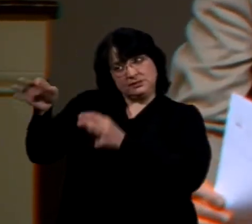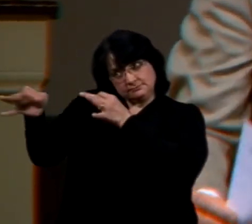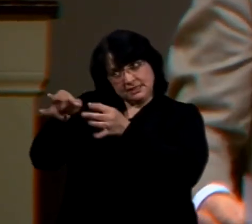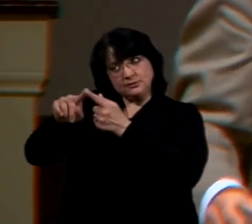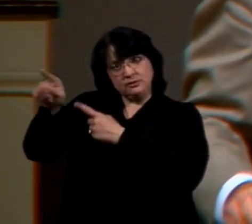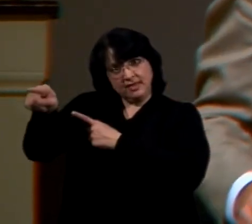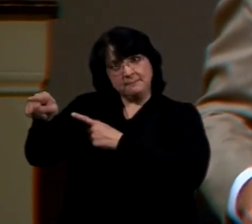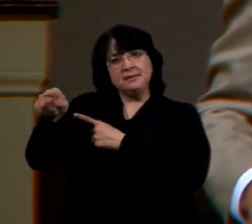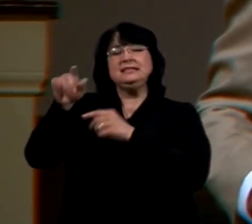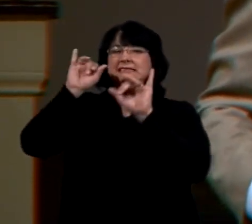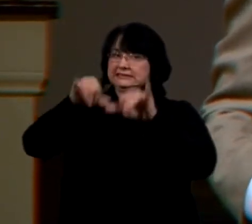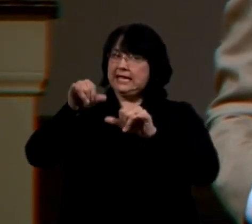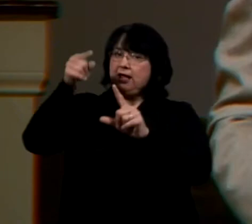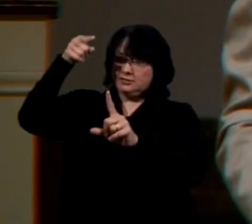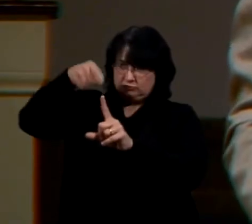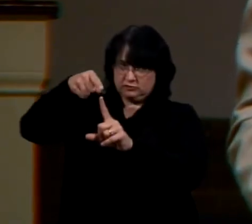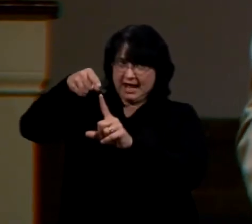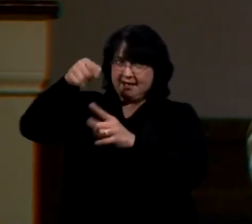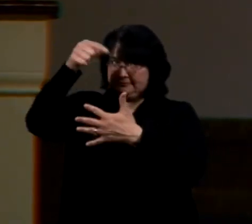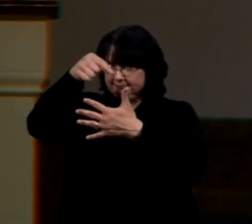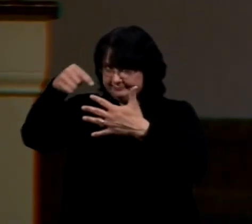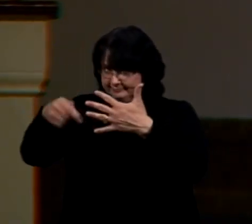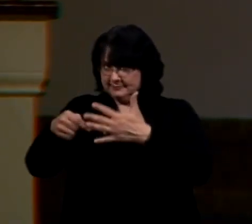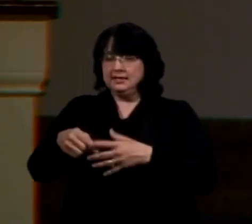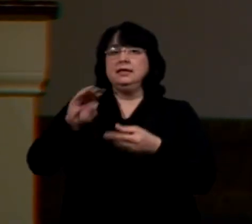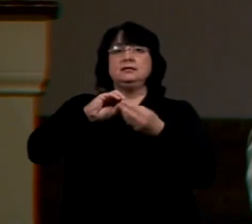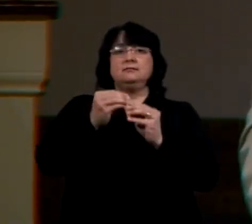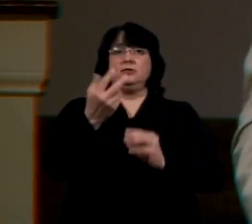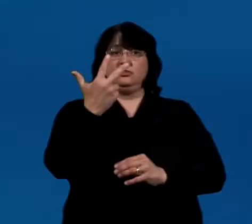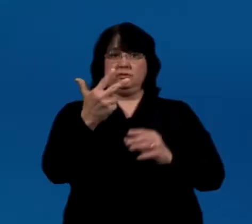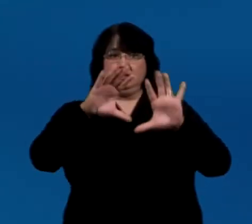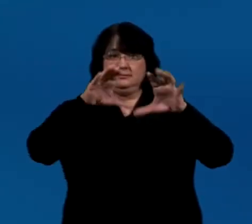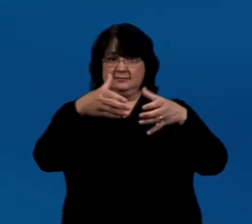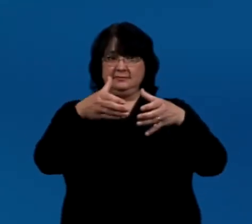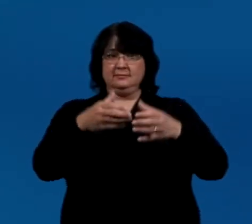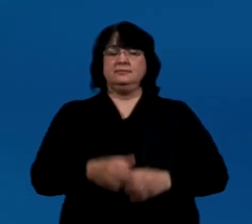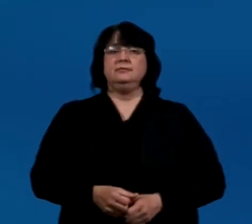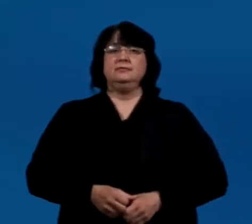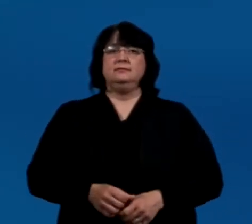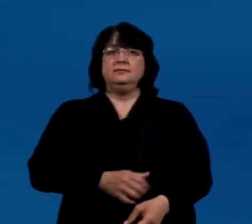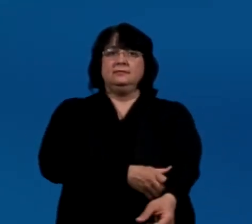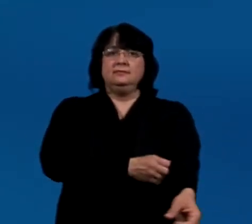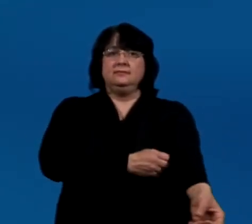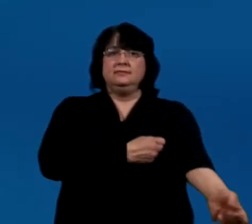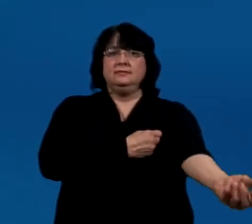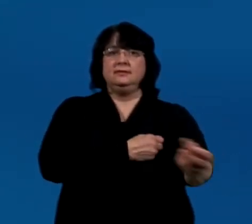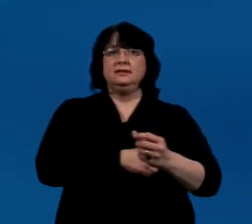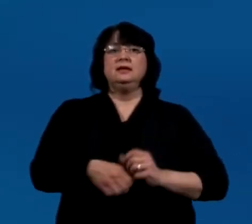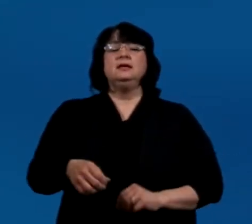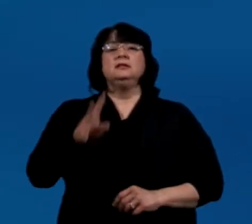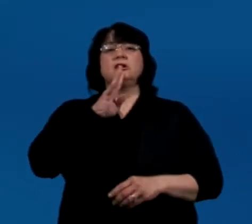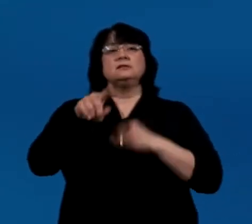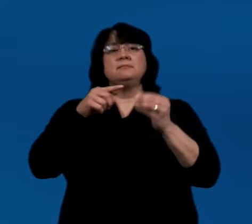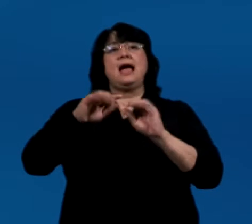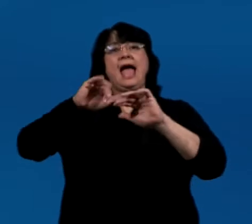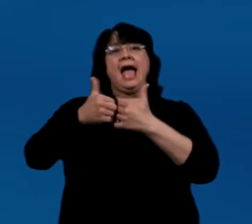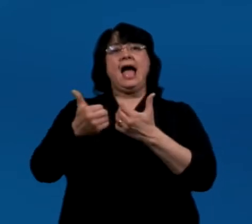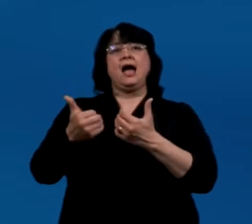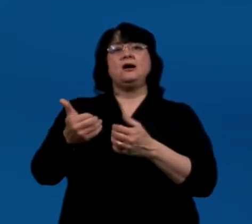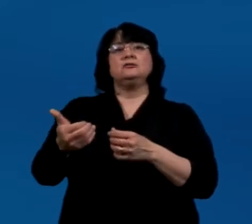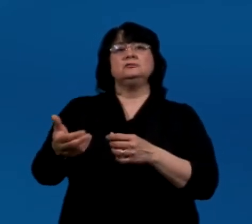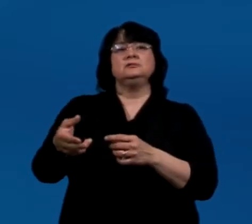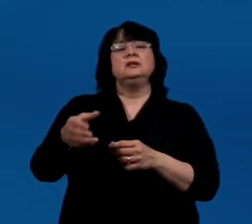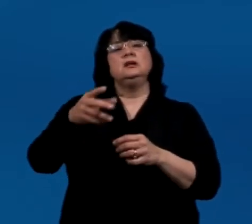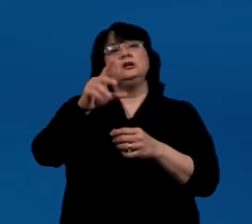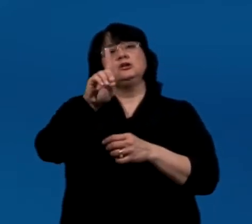on track. Now, let's go to division number 3. Division number 3 is, how do you draw the net right? In